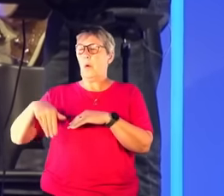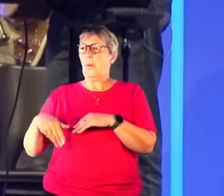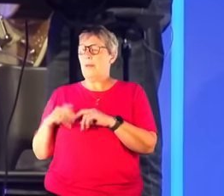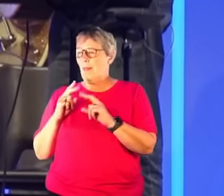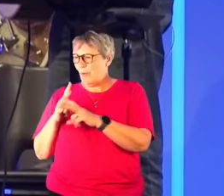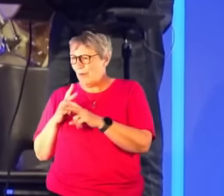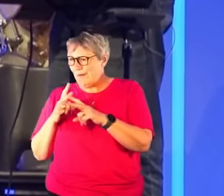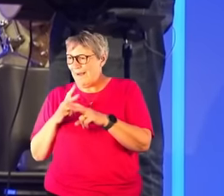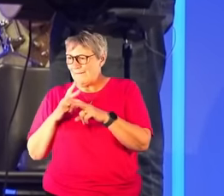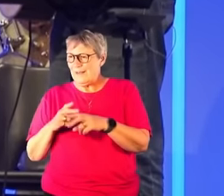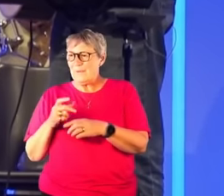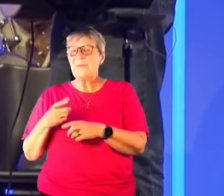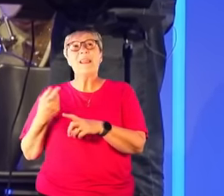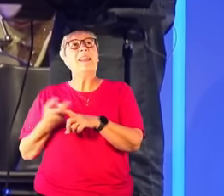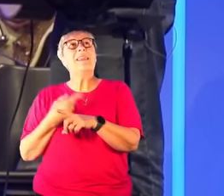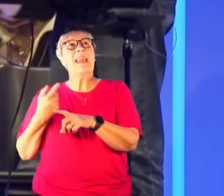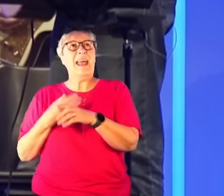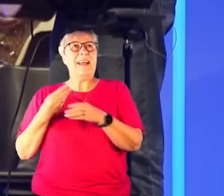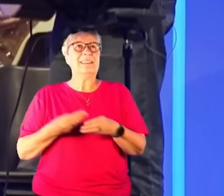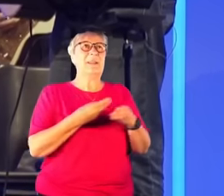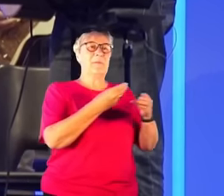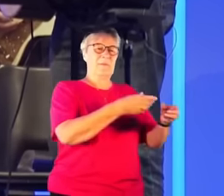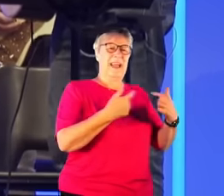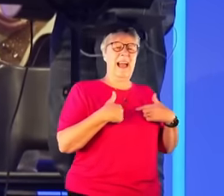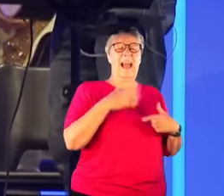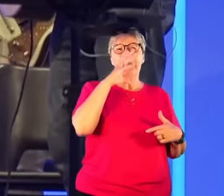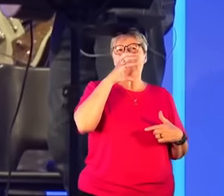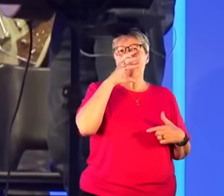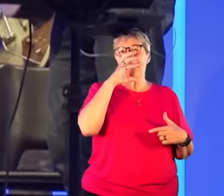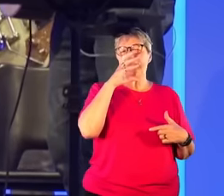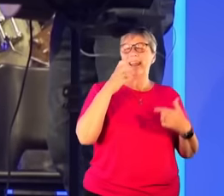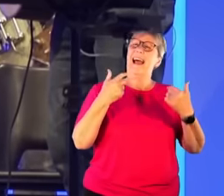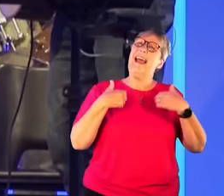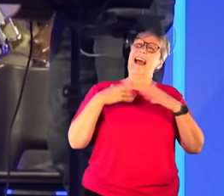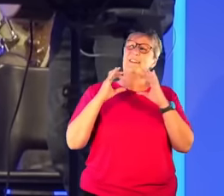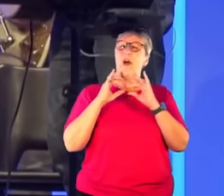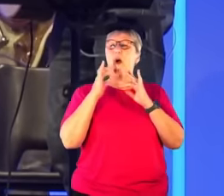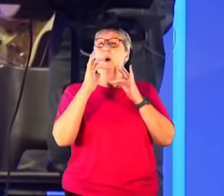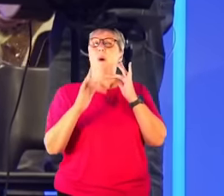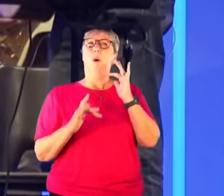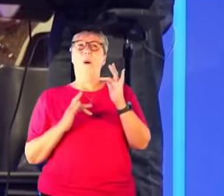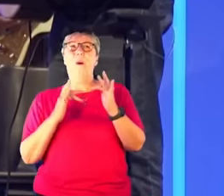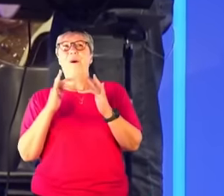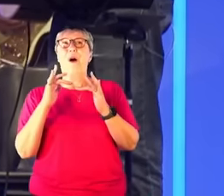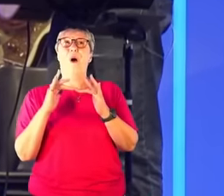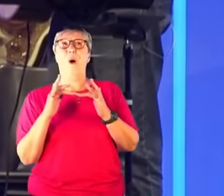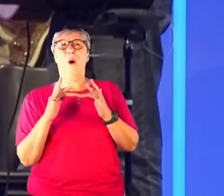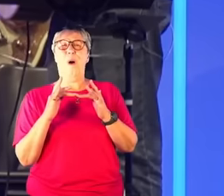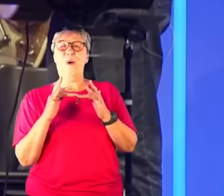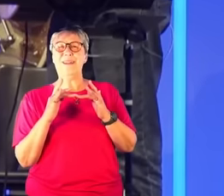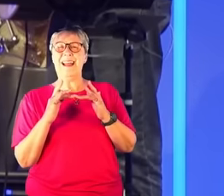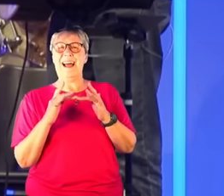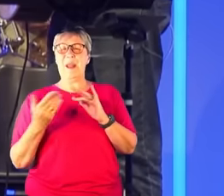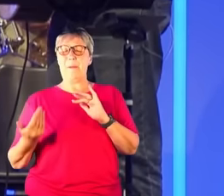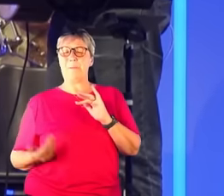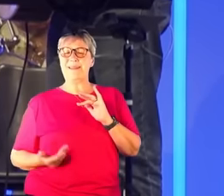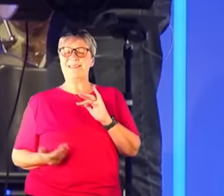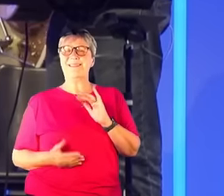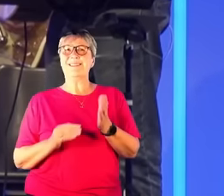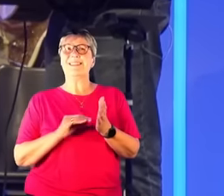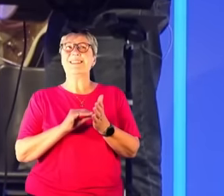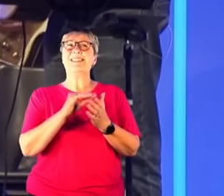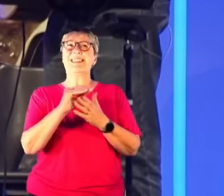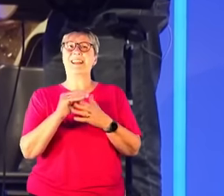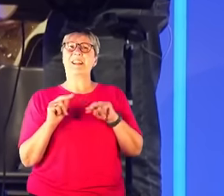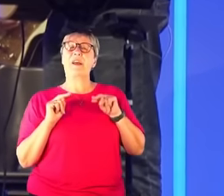those. And then I actually had as a 15-year-old, a little online business selling fertilized quail eggs.